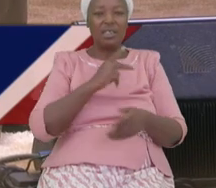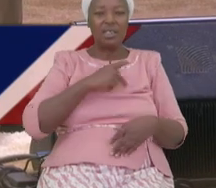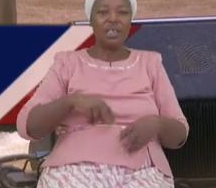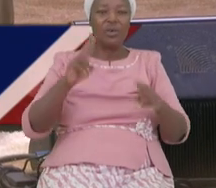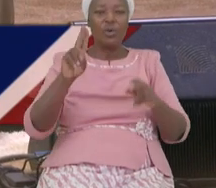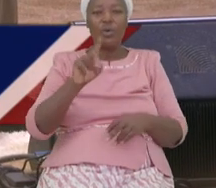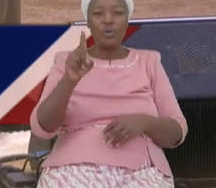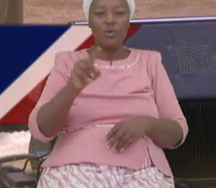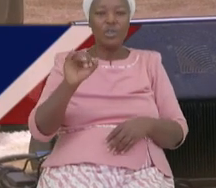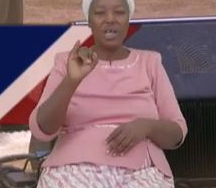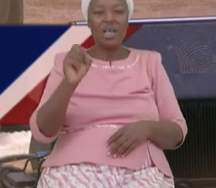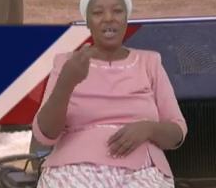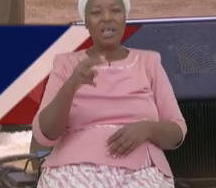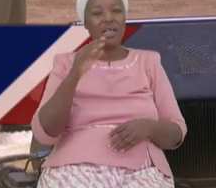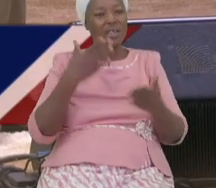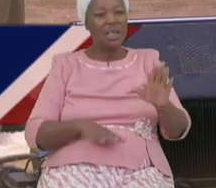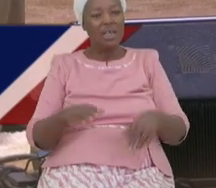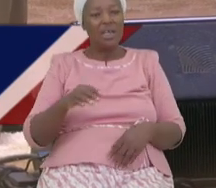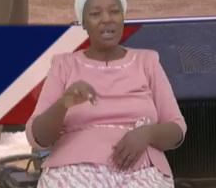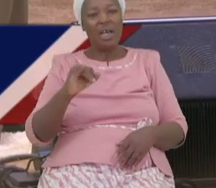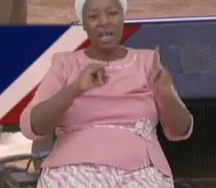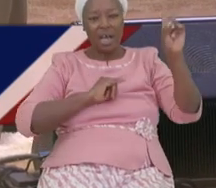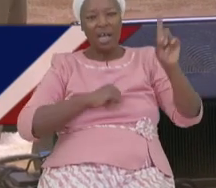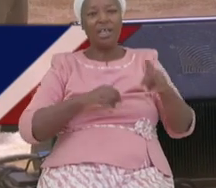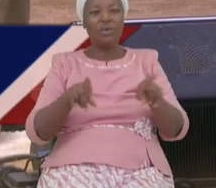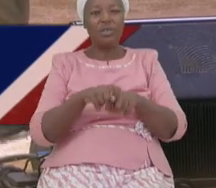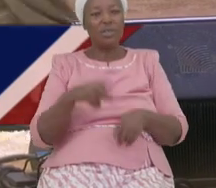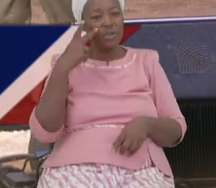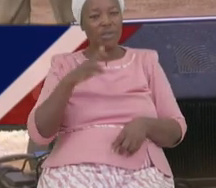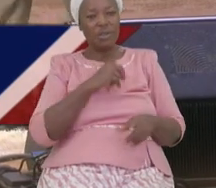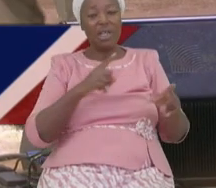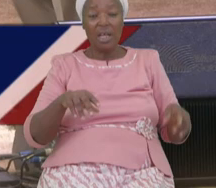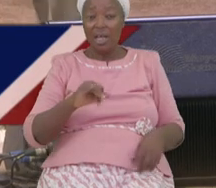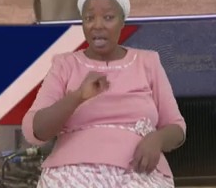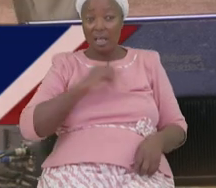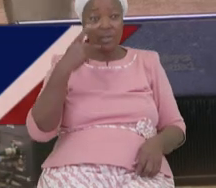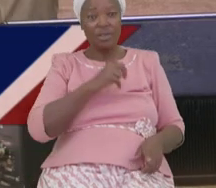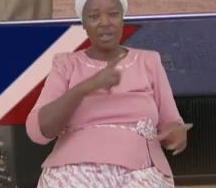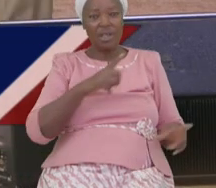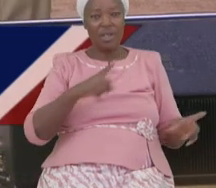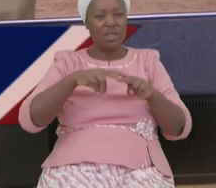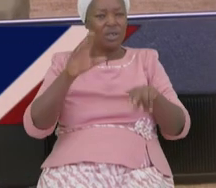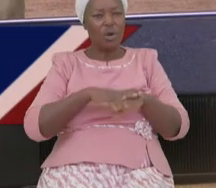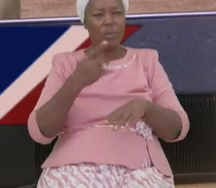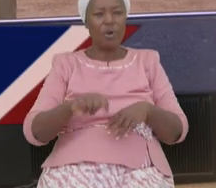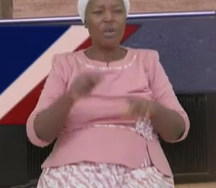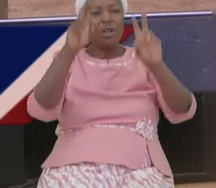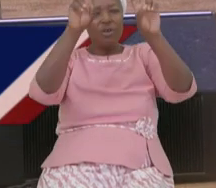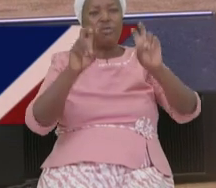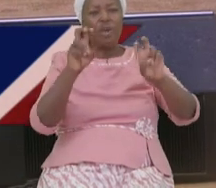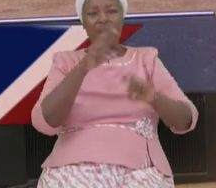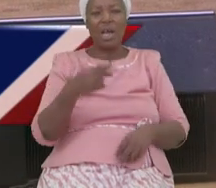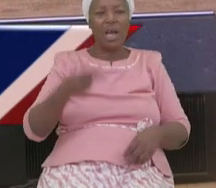saw also the Lord sitting upon a throne, high and lifted up, and his train filled